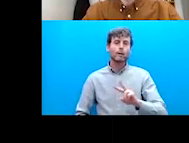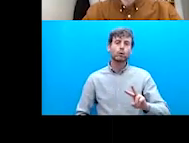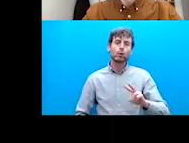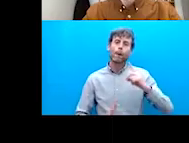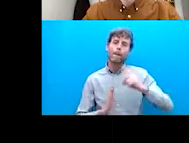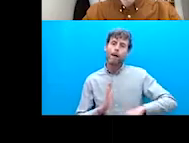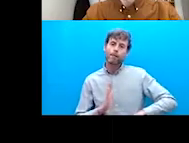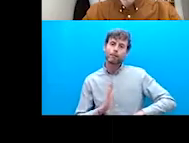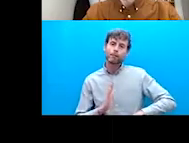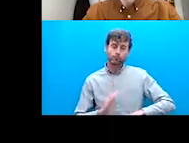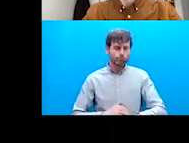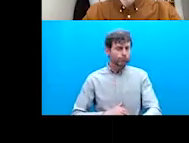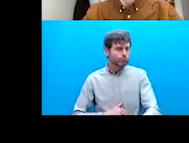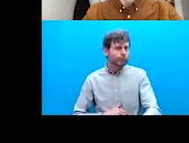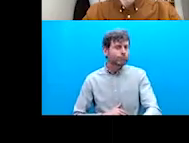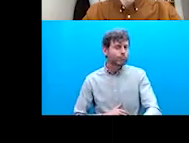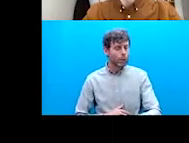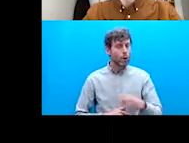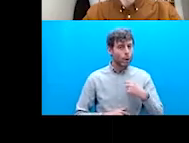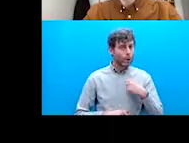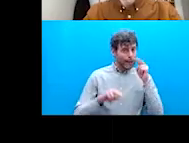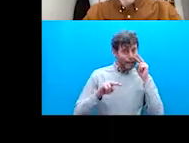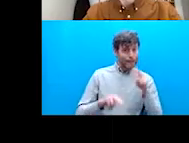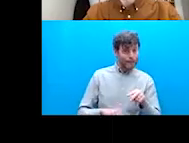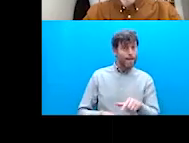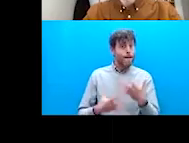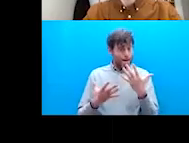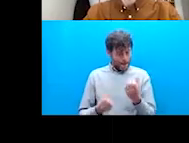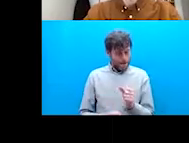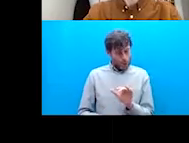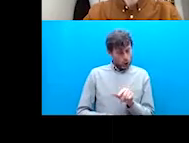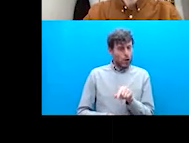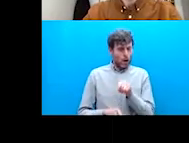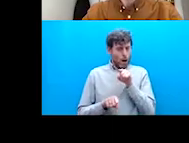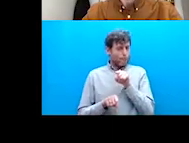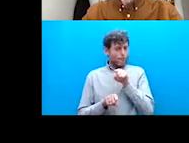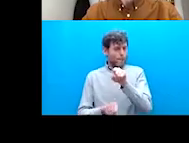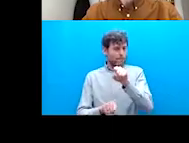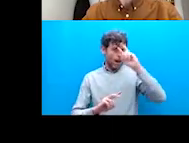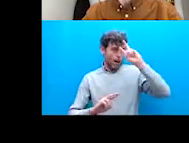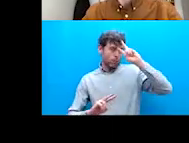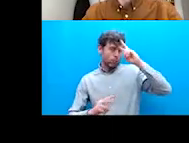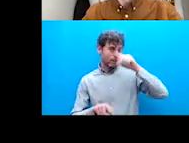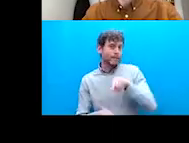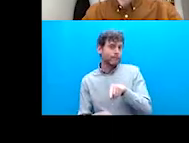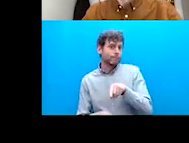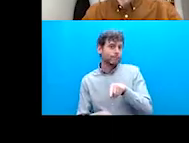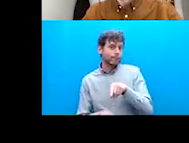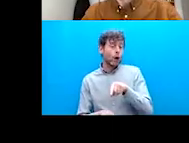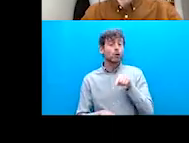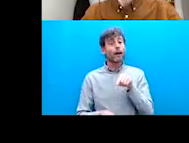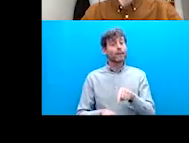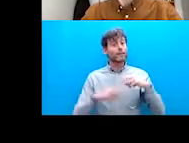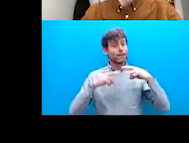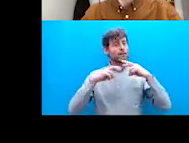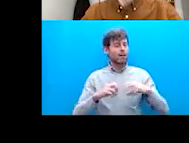sought evidence for parallel processing of meaning and grammar, again, using ERPs. So this is the study that I will